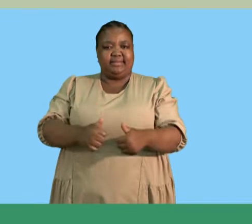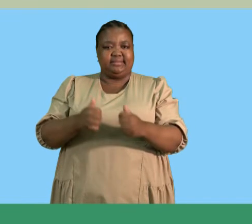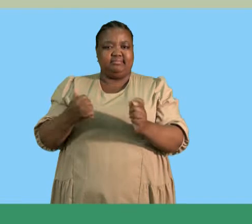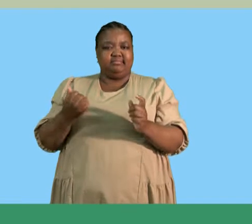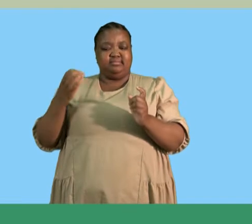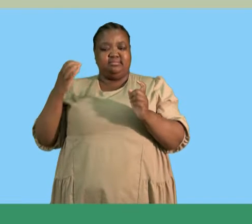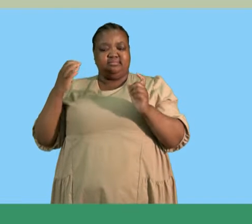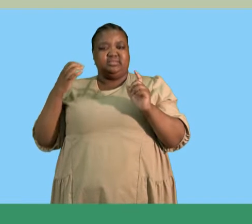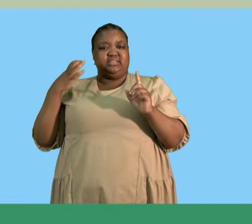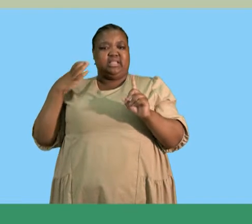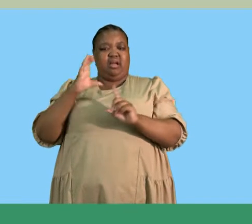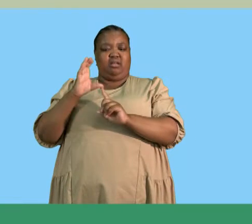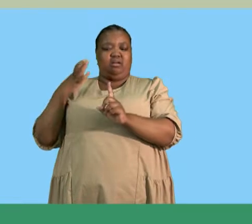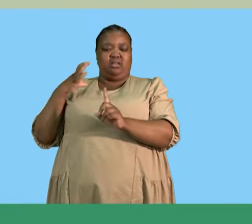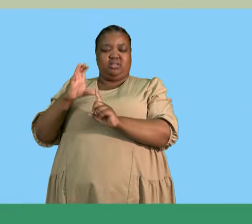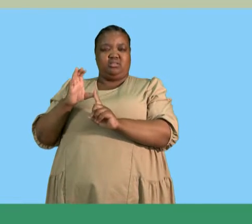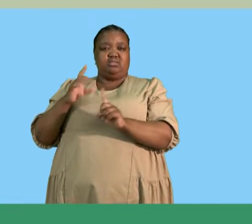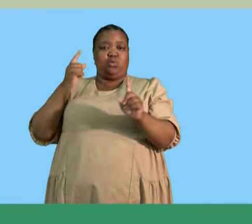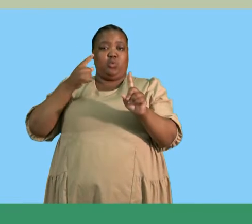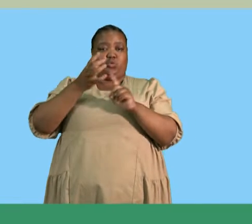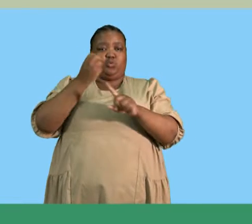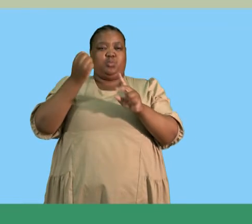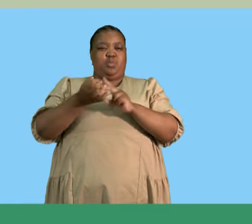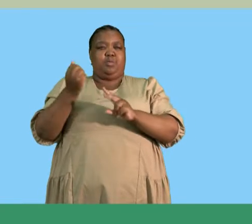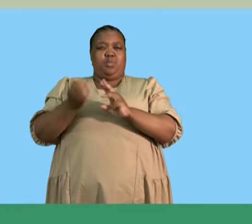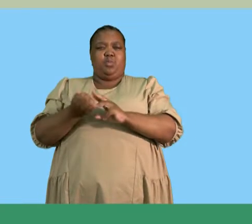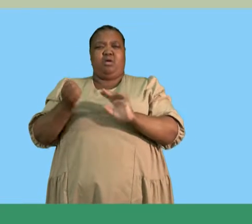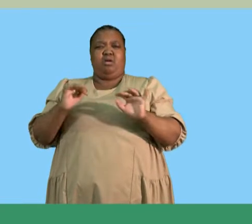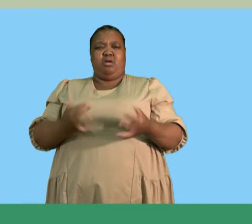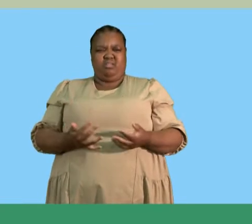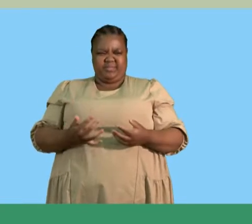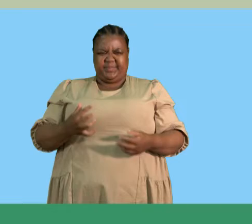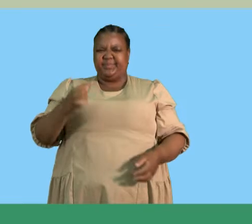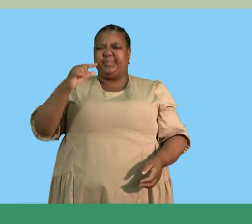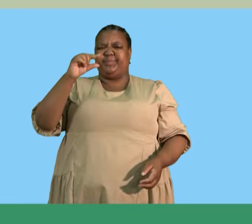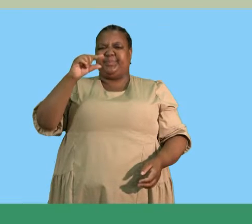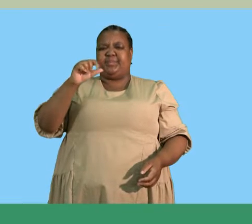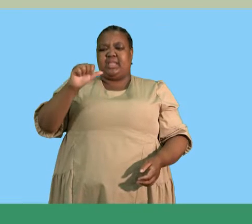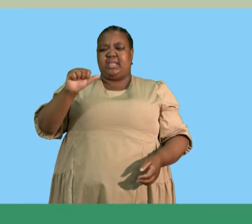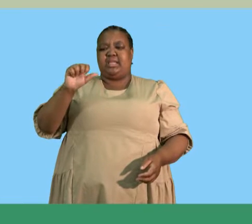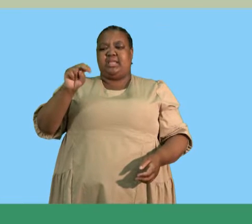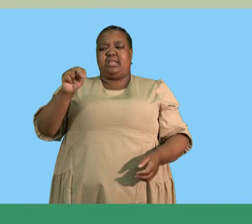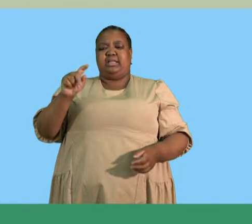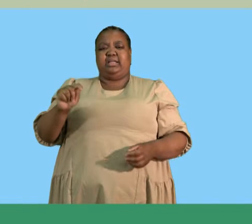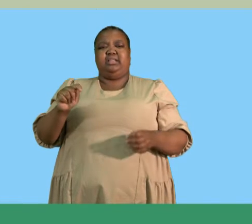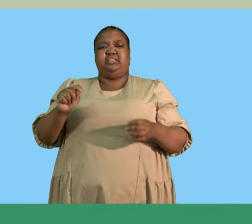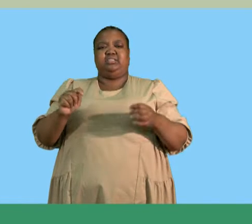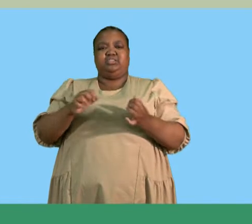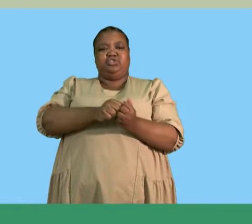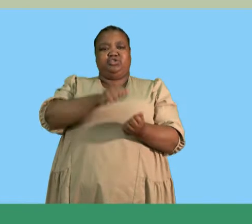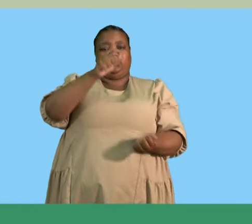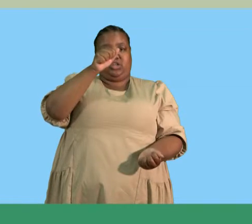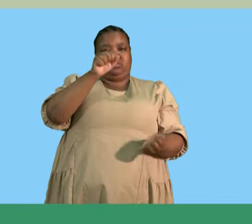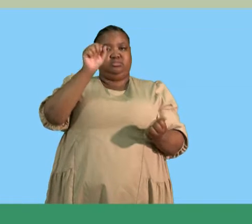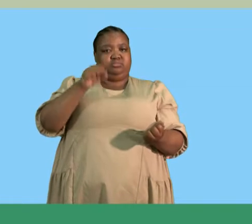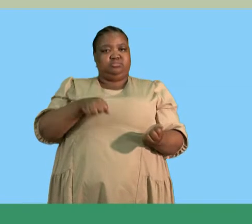goals you have set. You have what we call a Gantt chart, which is a bar chart that provides a visual timeline